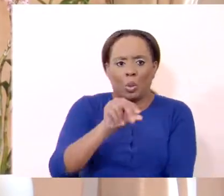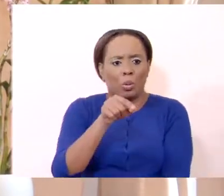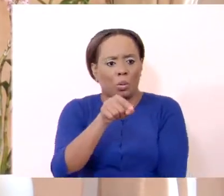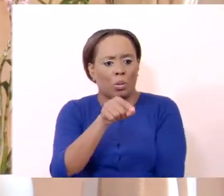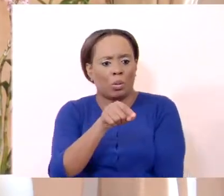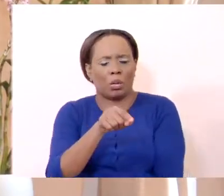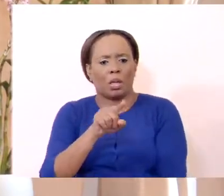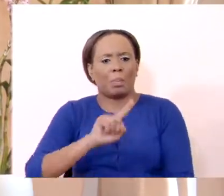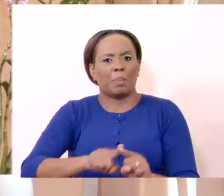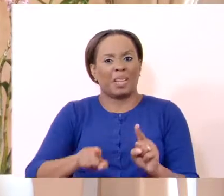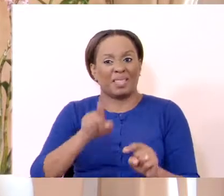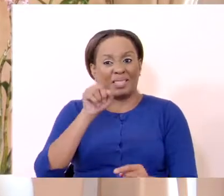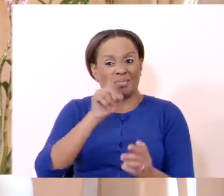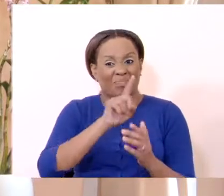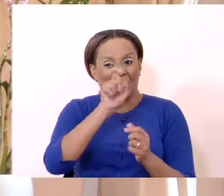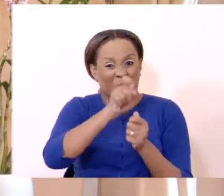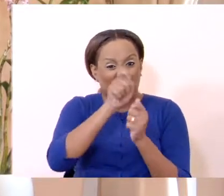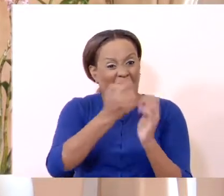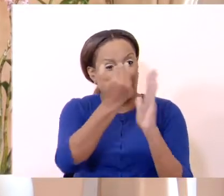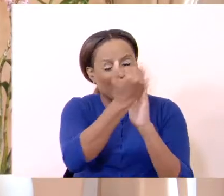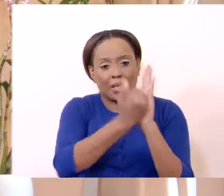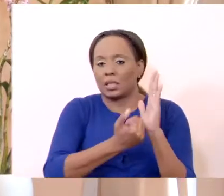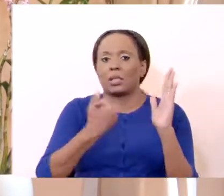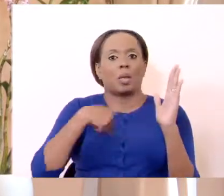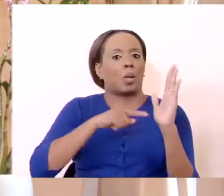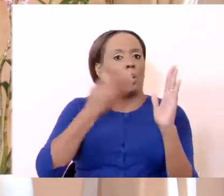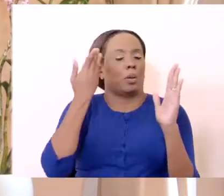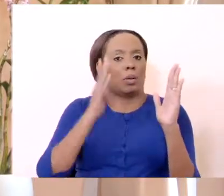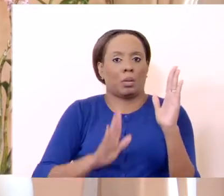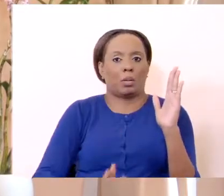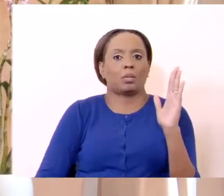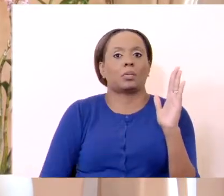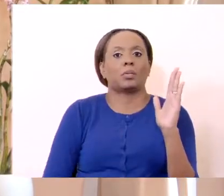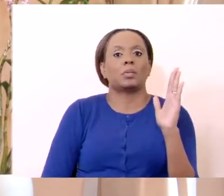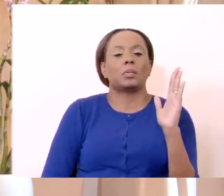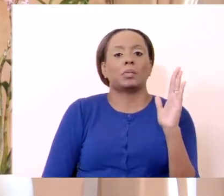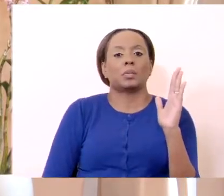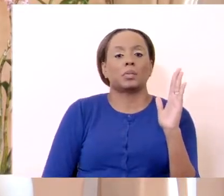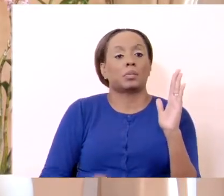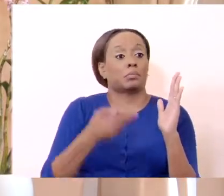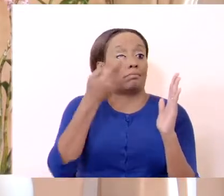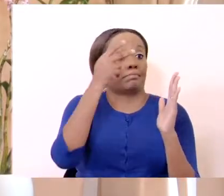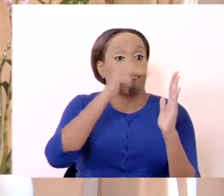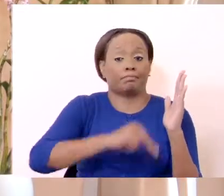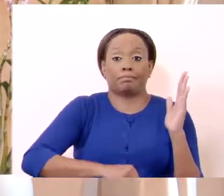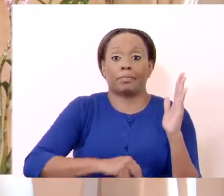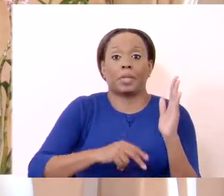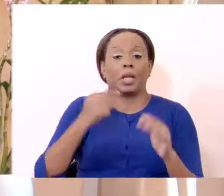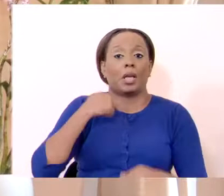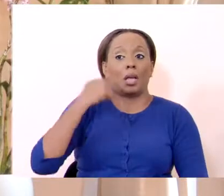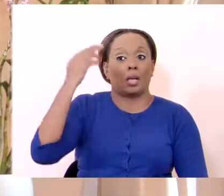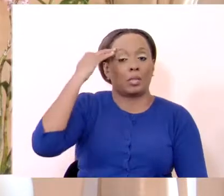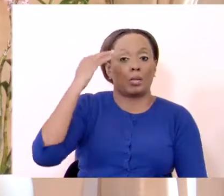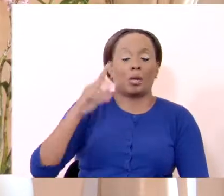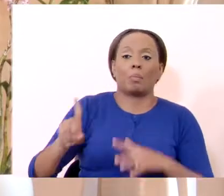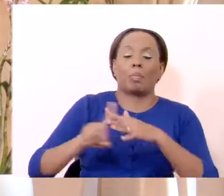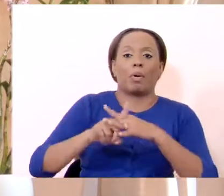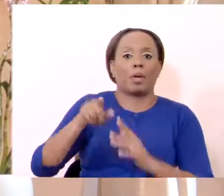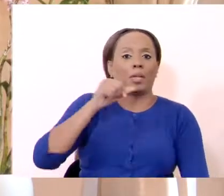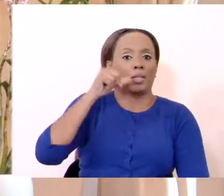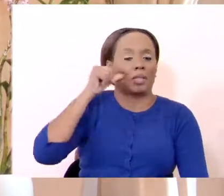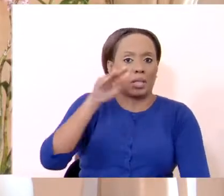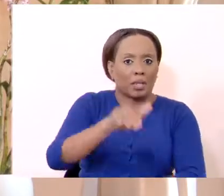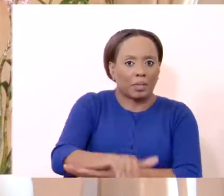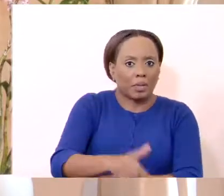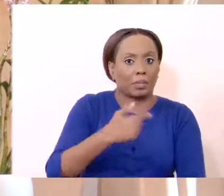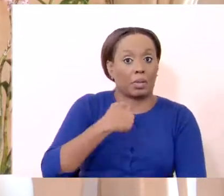not yet been able to make those determinations. The matter was raised yesterday evening, but I,